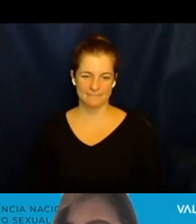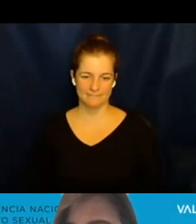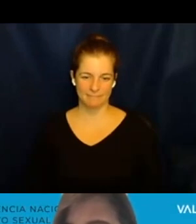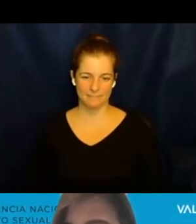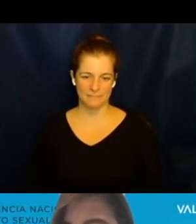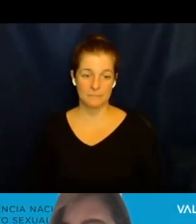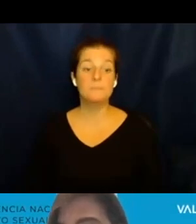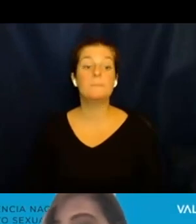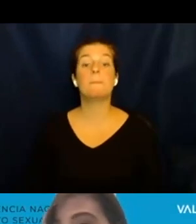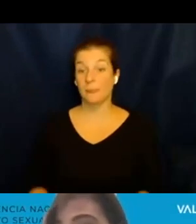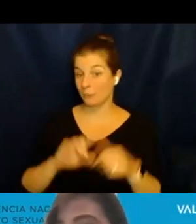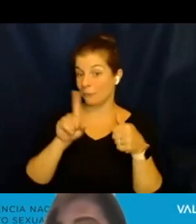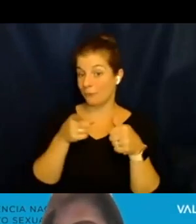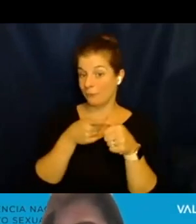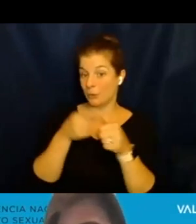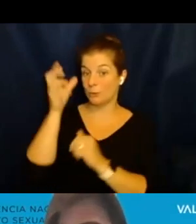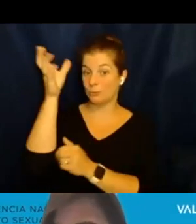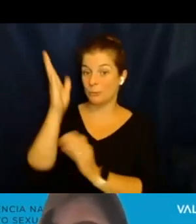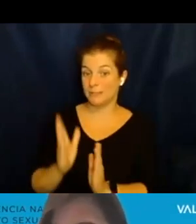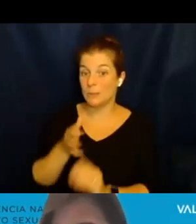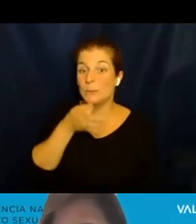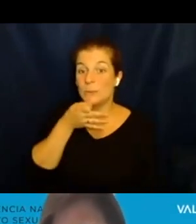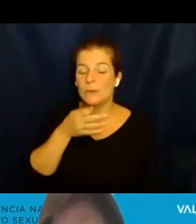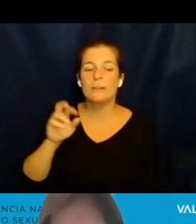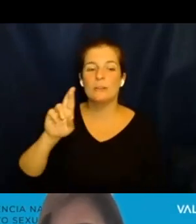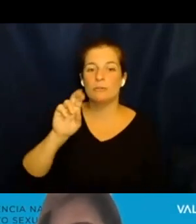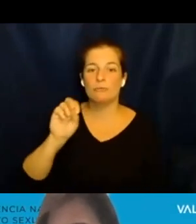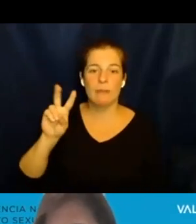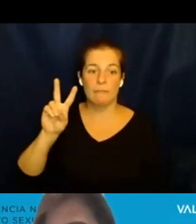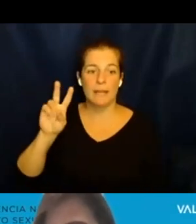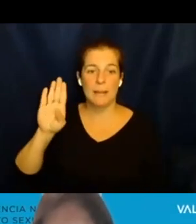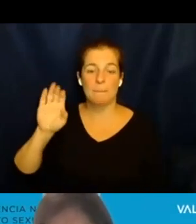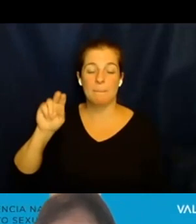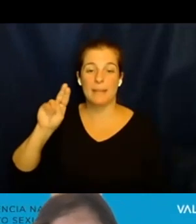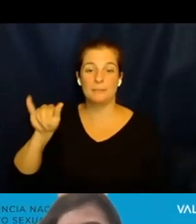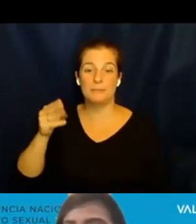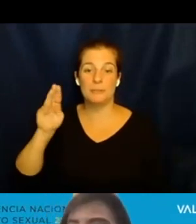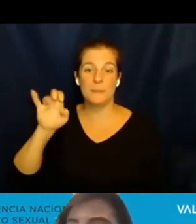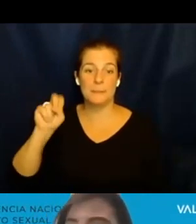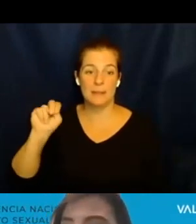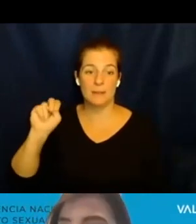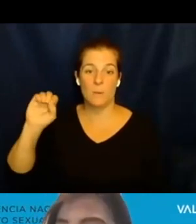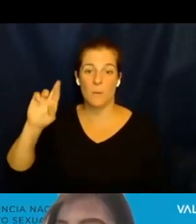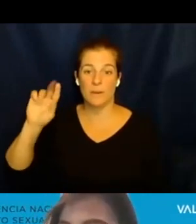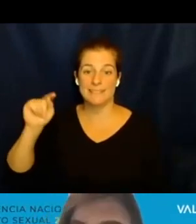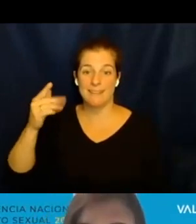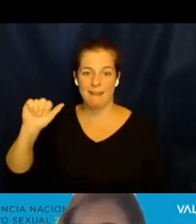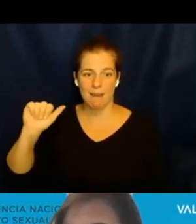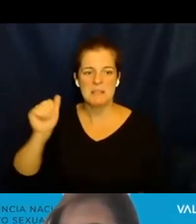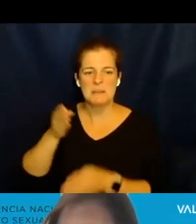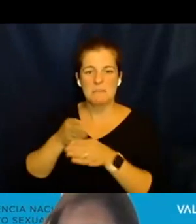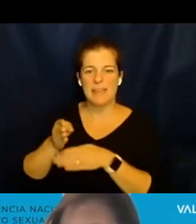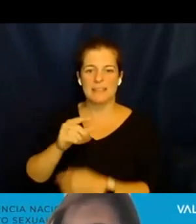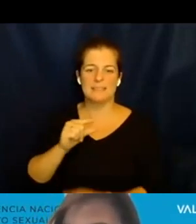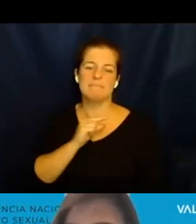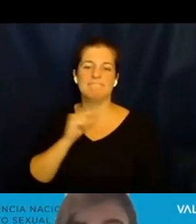Our first presenter, it's Reverend Benjamin Ortega. He is the main pastor and president of Ministerio